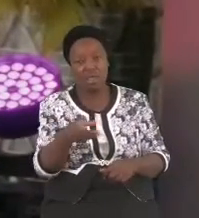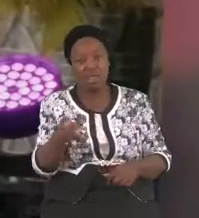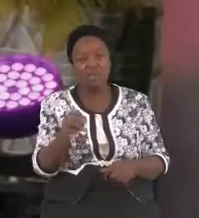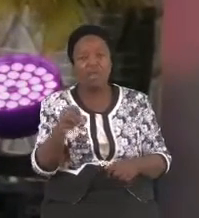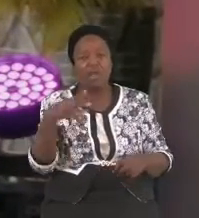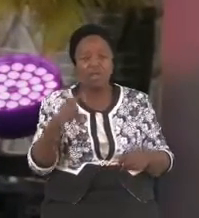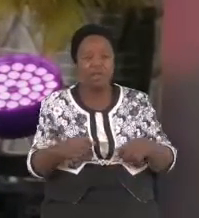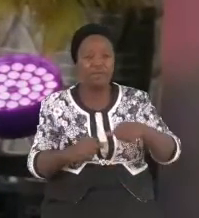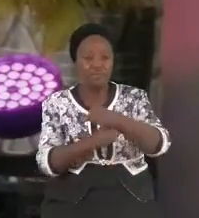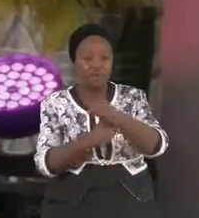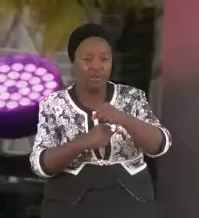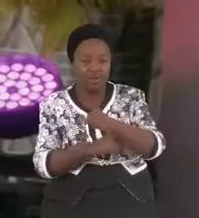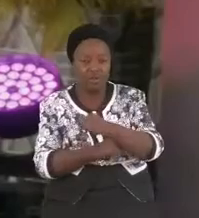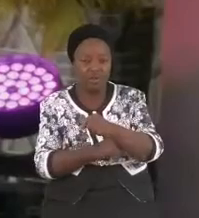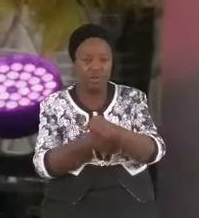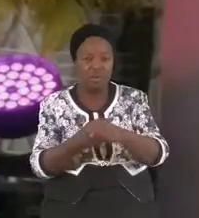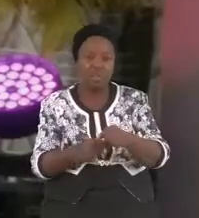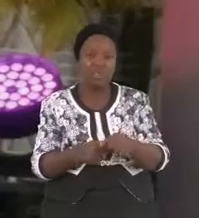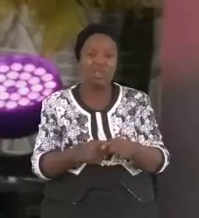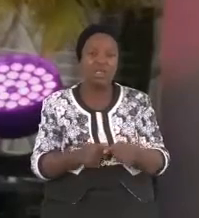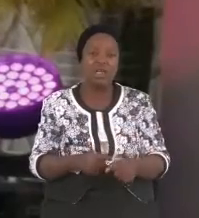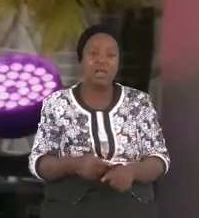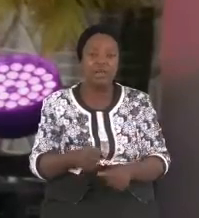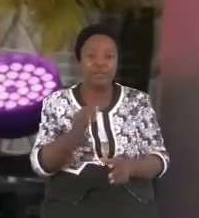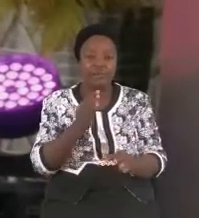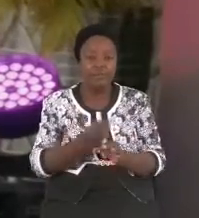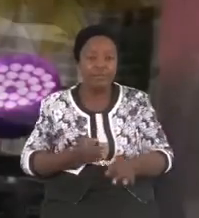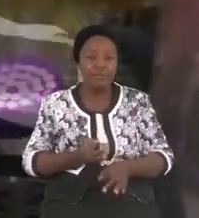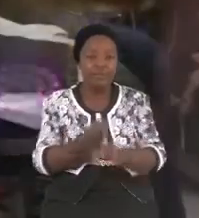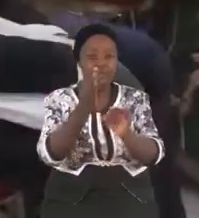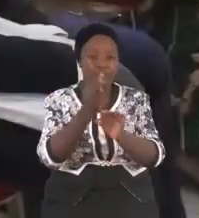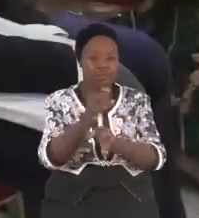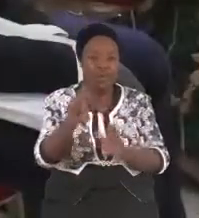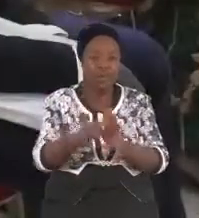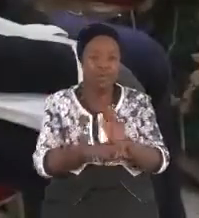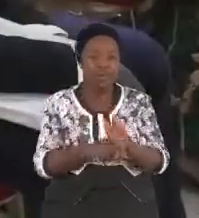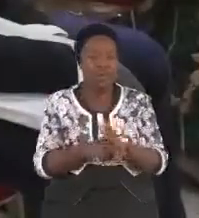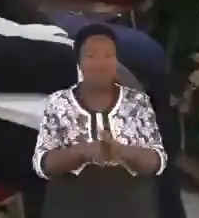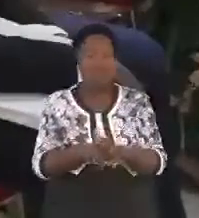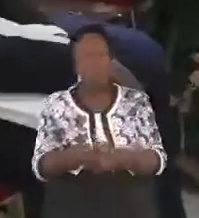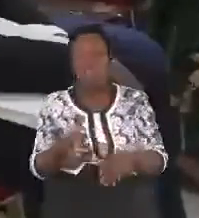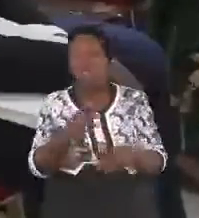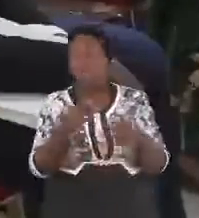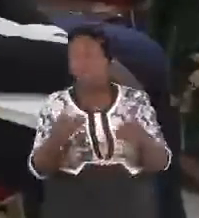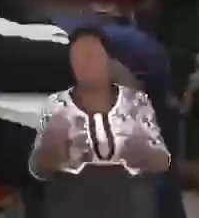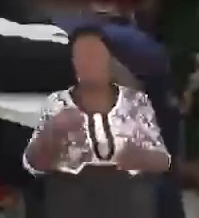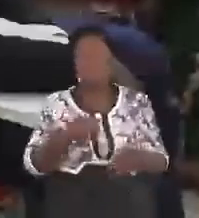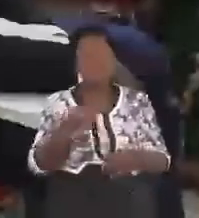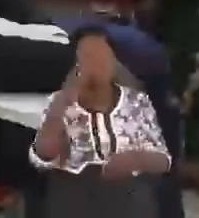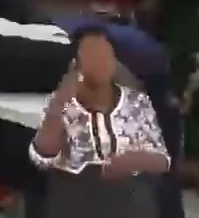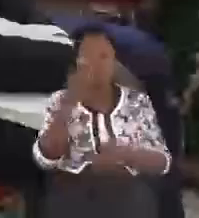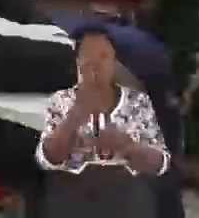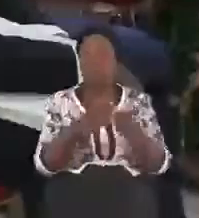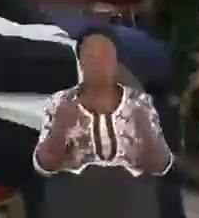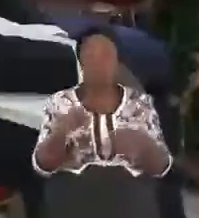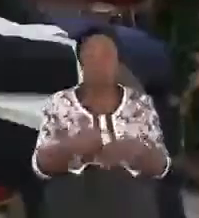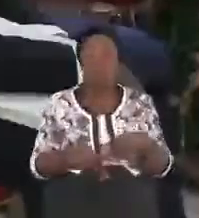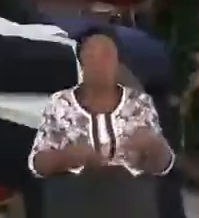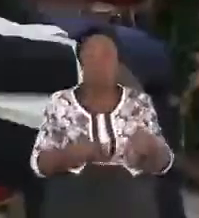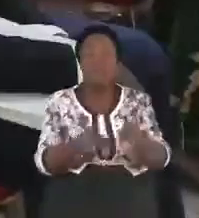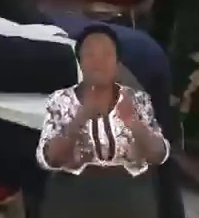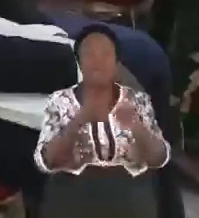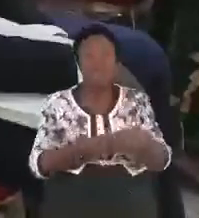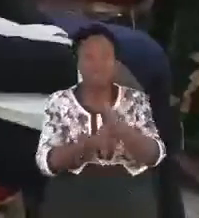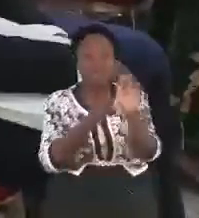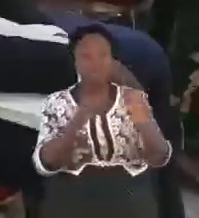the pharmacy and the forthrightness now we've seen some of the disciples of gianna i